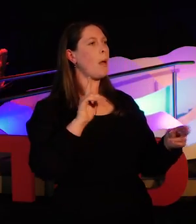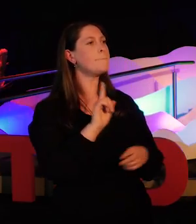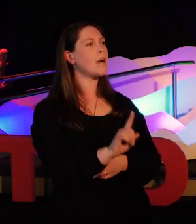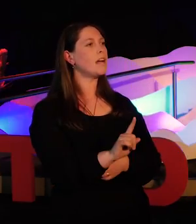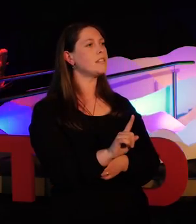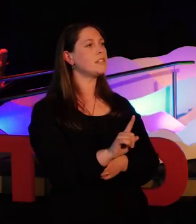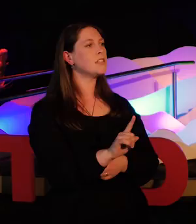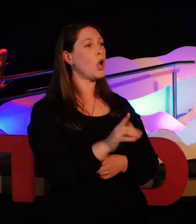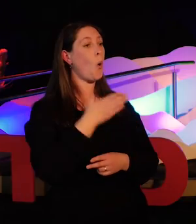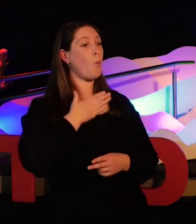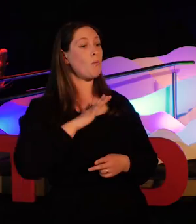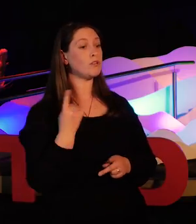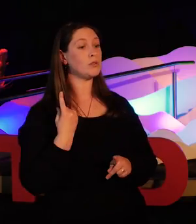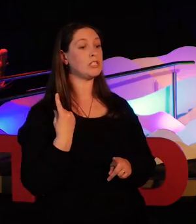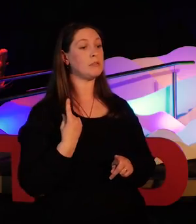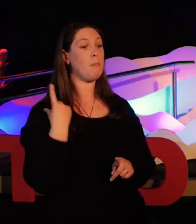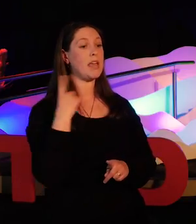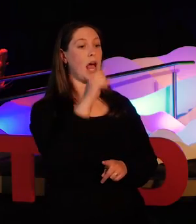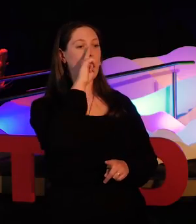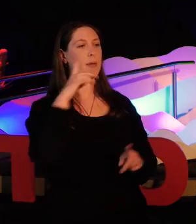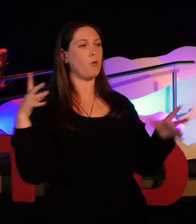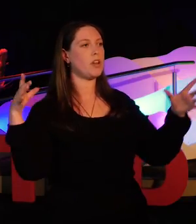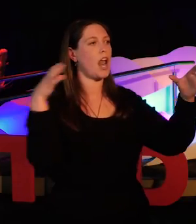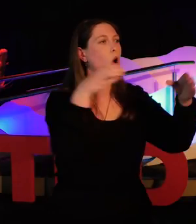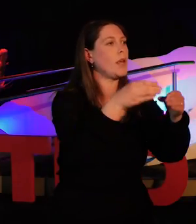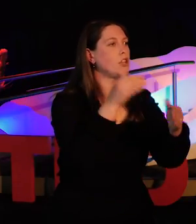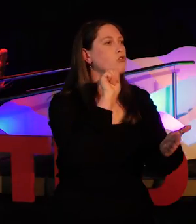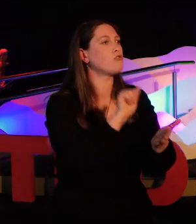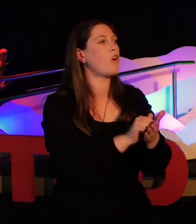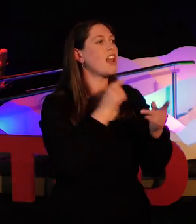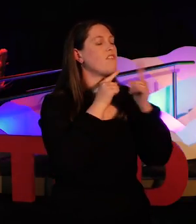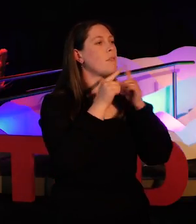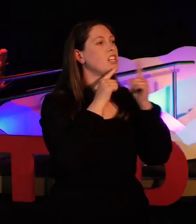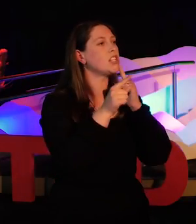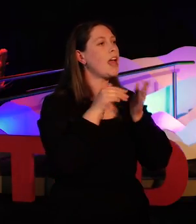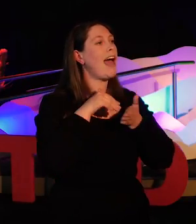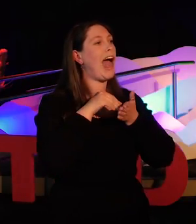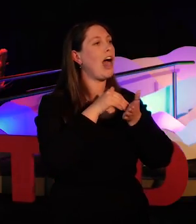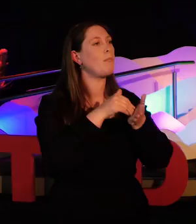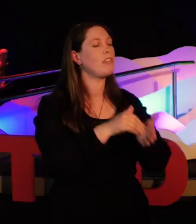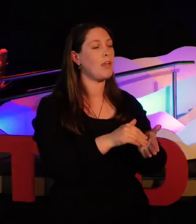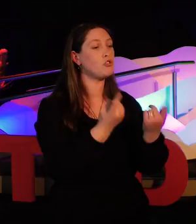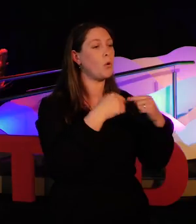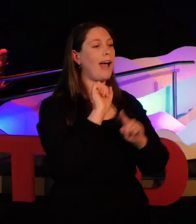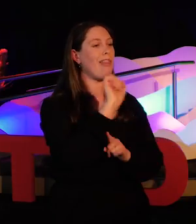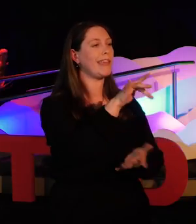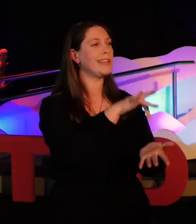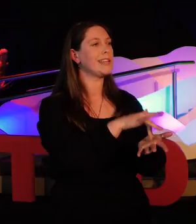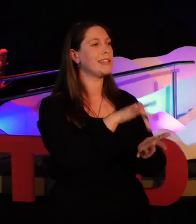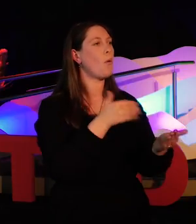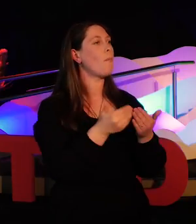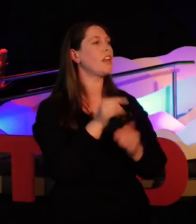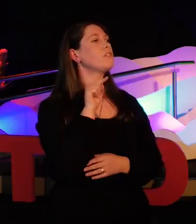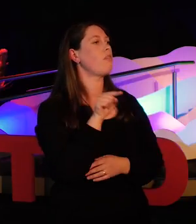the acceleration of the ring. They're exactly where they need to be. Everyone is where they need to be. It's just helping them accelerate to the center point and what